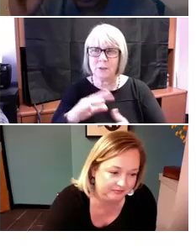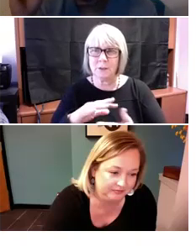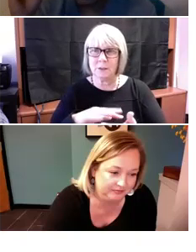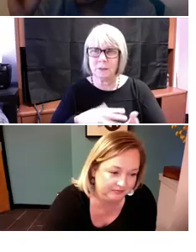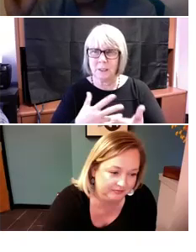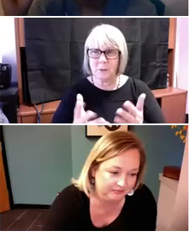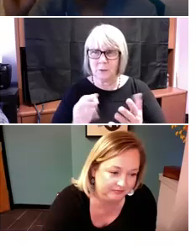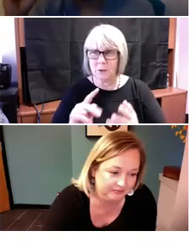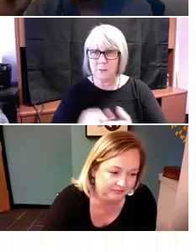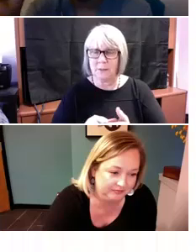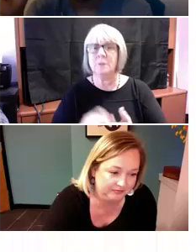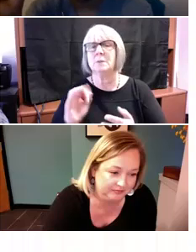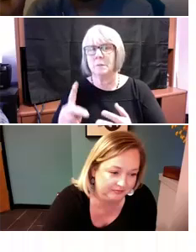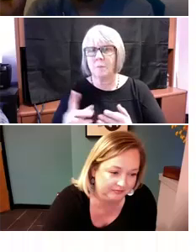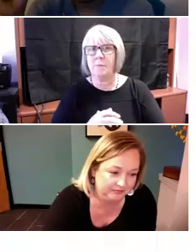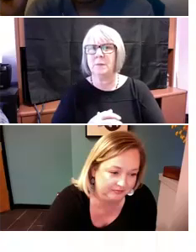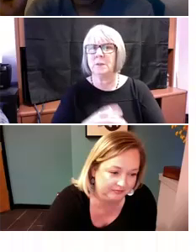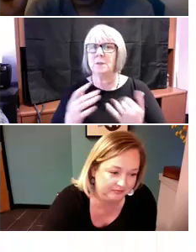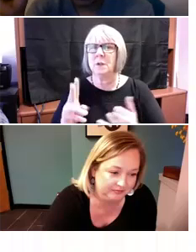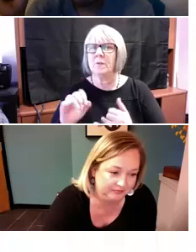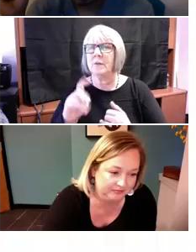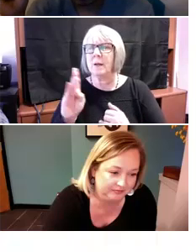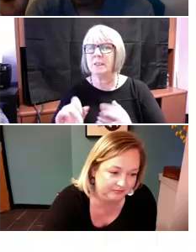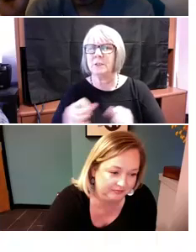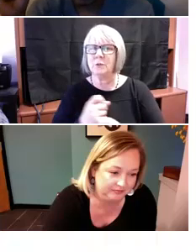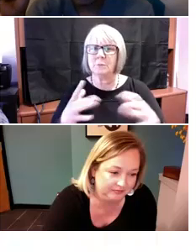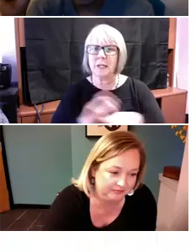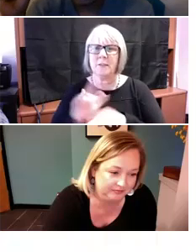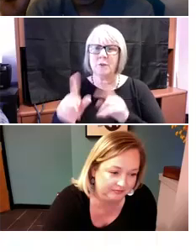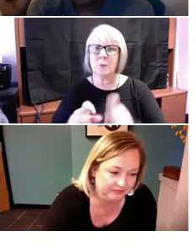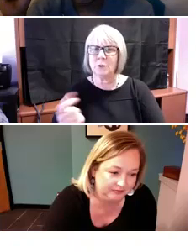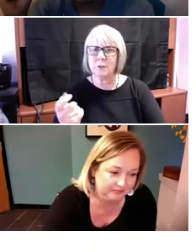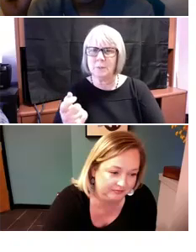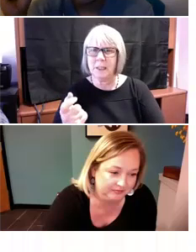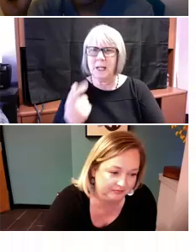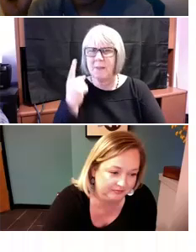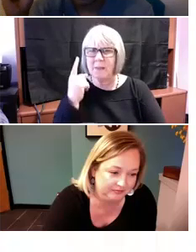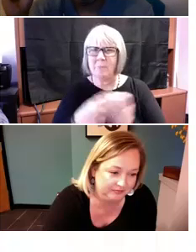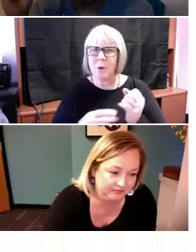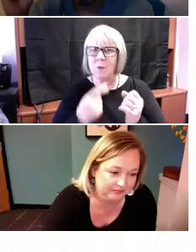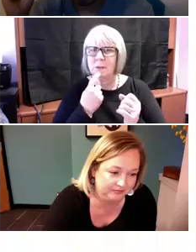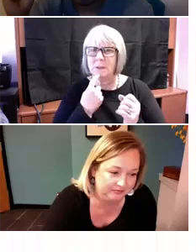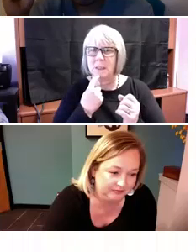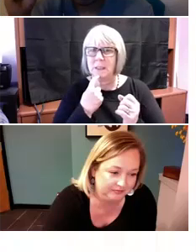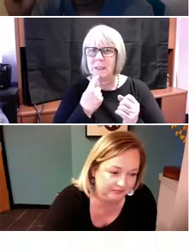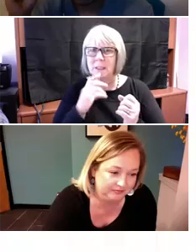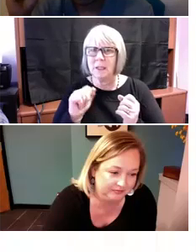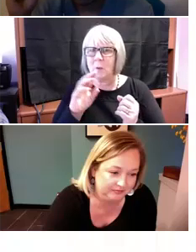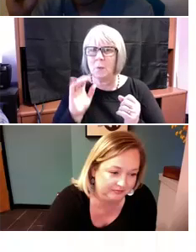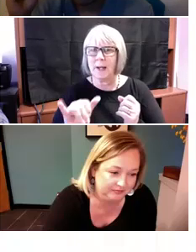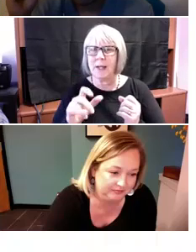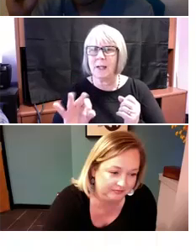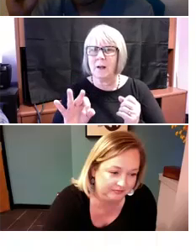Perfect. So Vamsi, could you expand on your question a bit? I think that both of those just say array of linked lists.